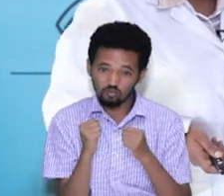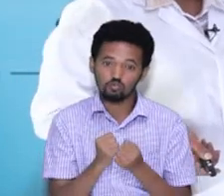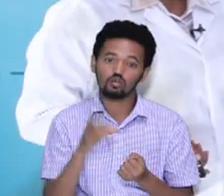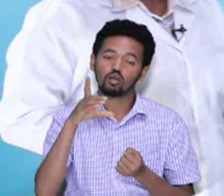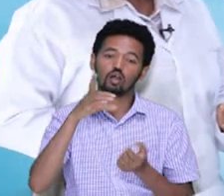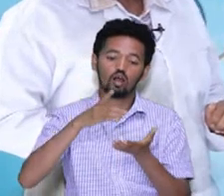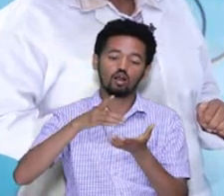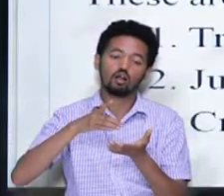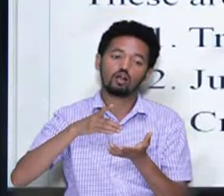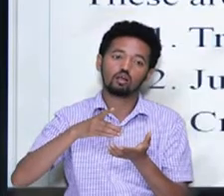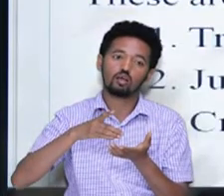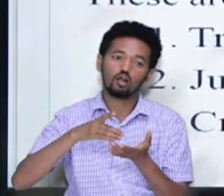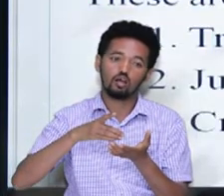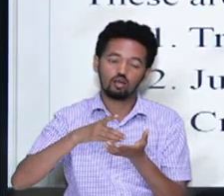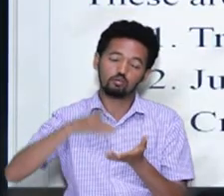period.